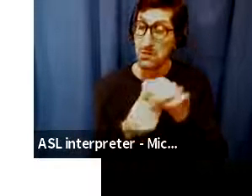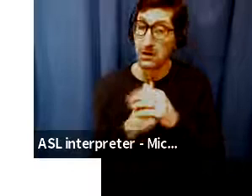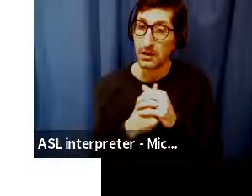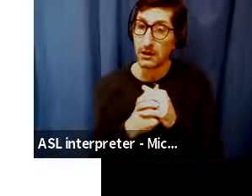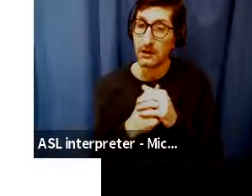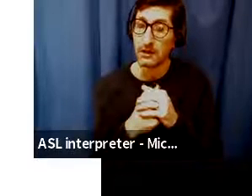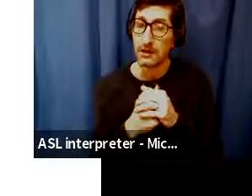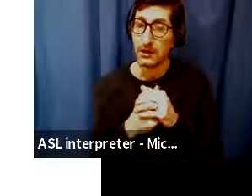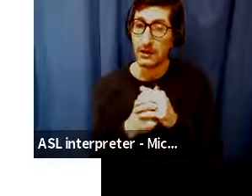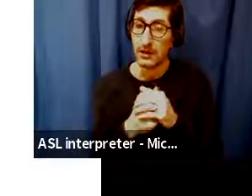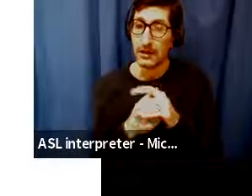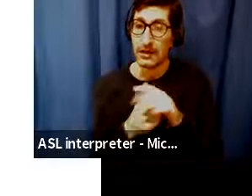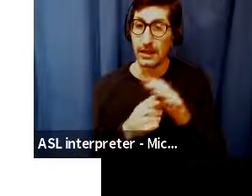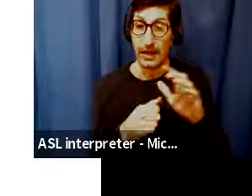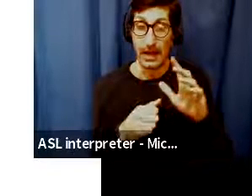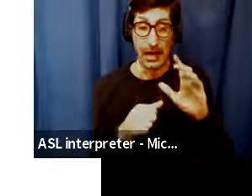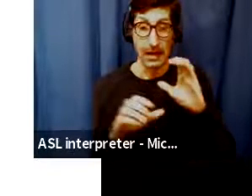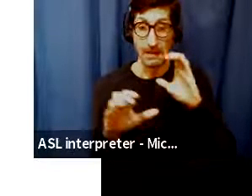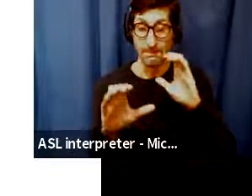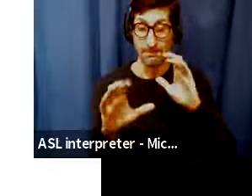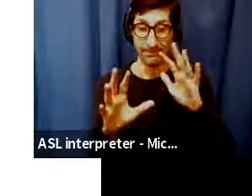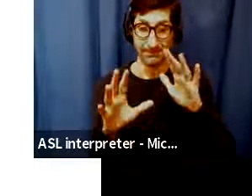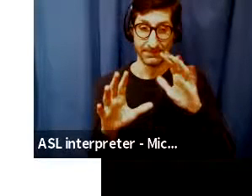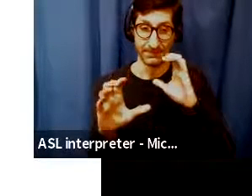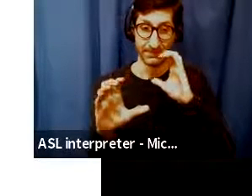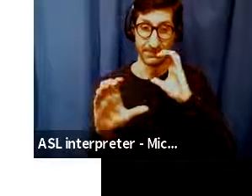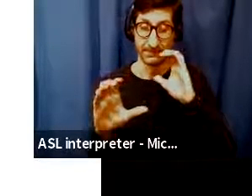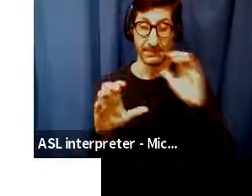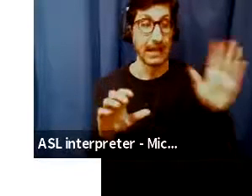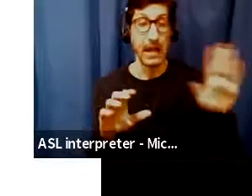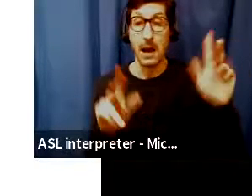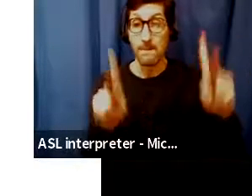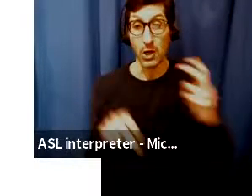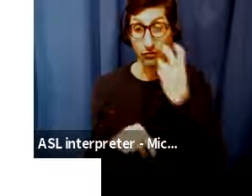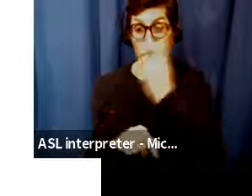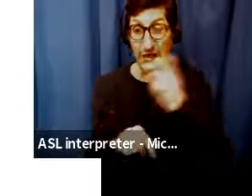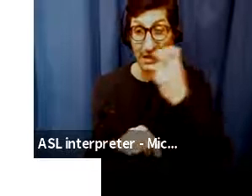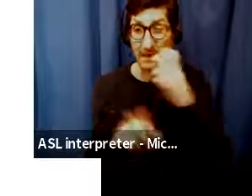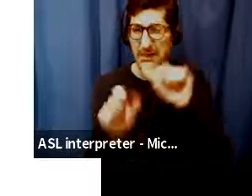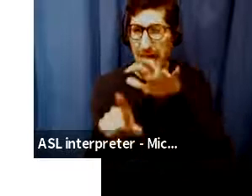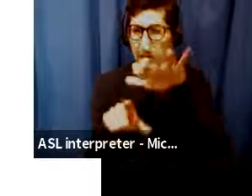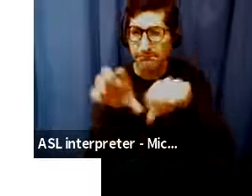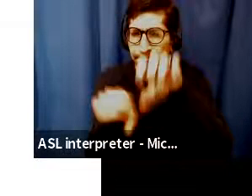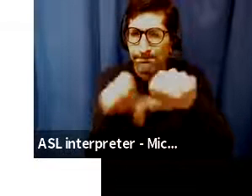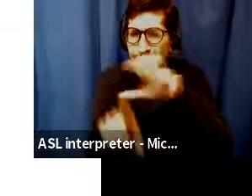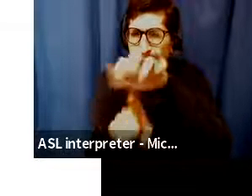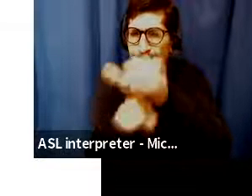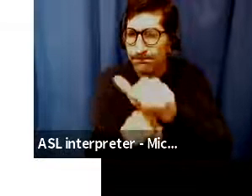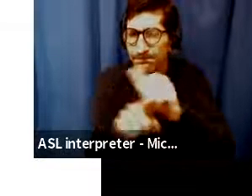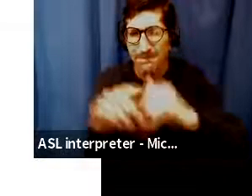is only 60% of communication can be seen on the lips.